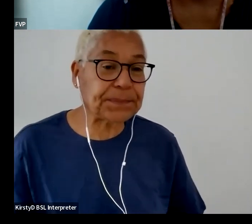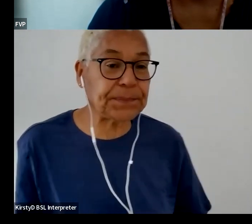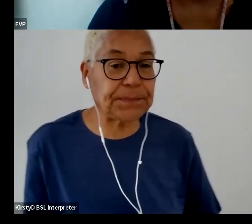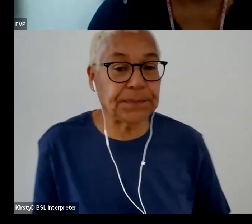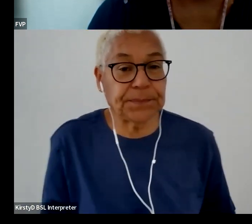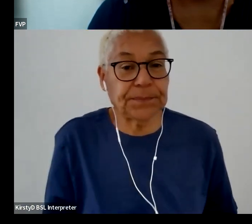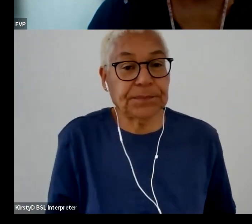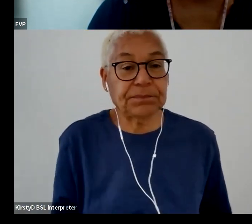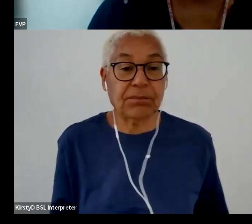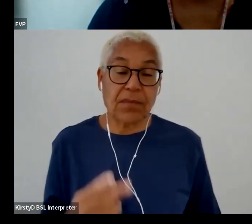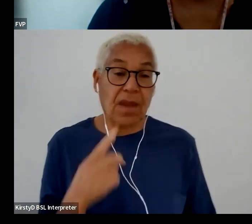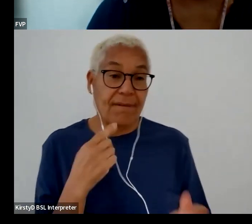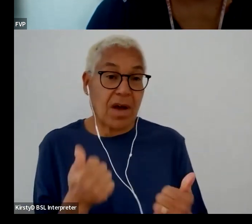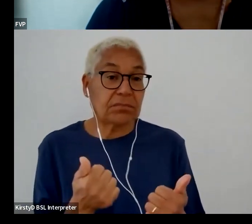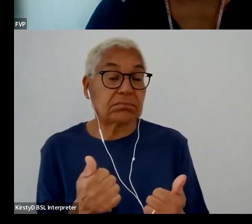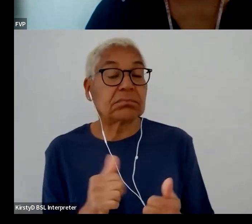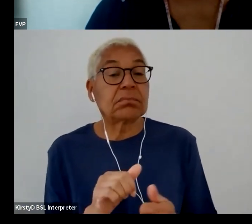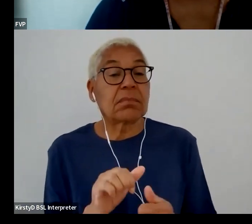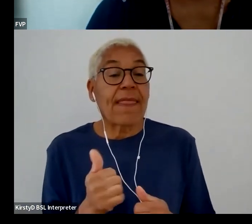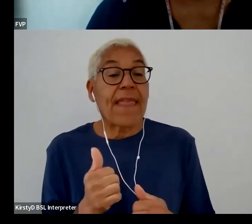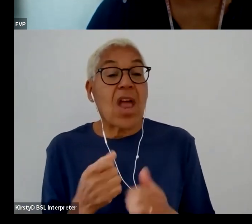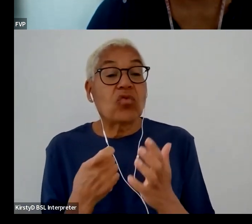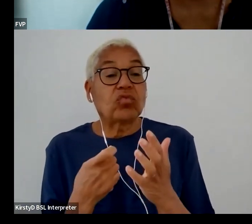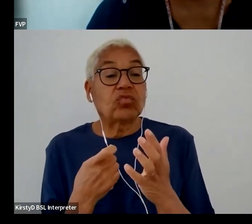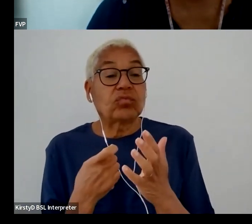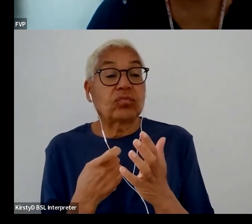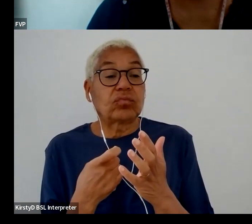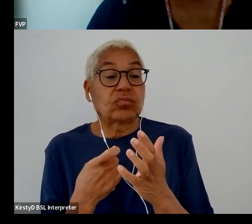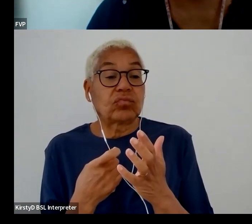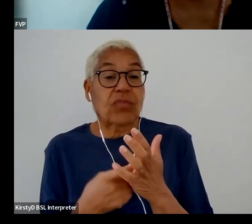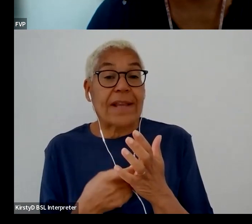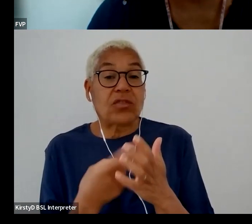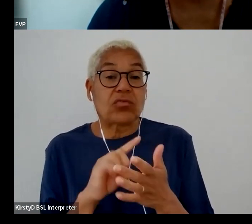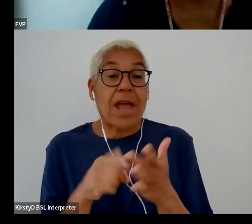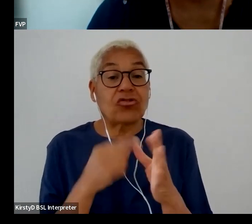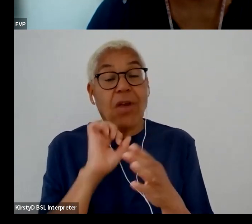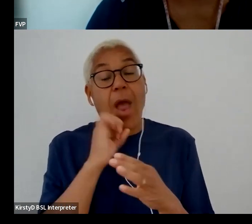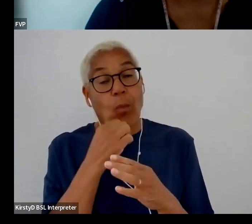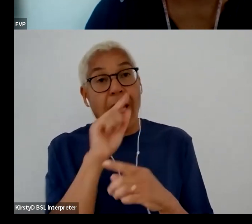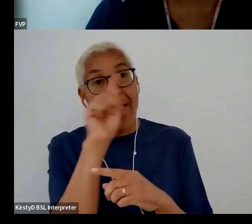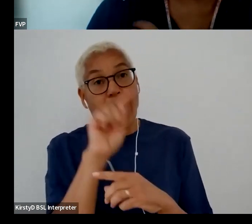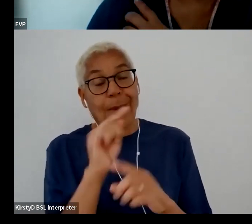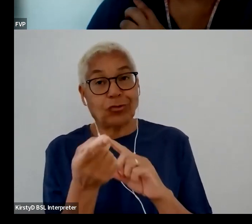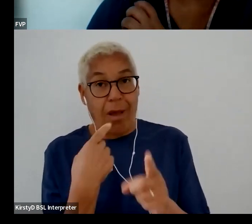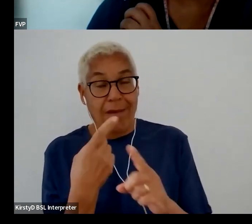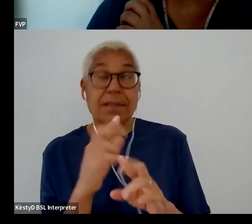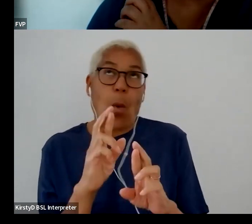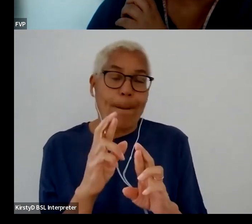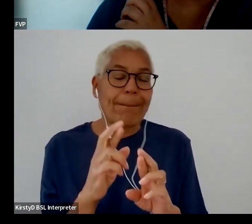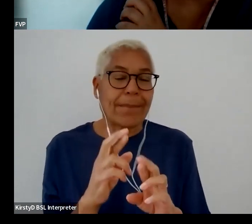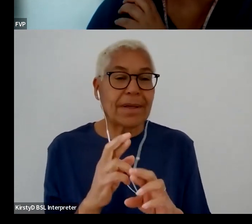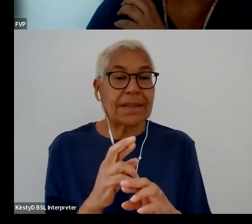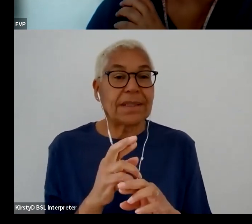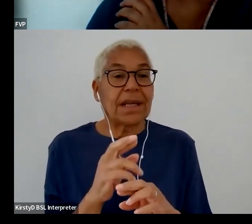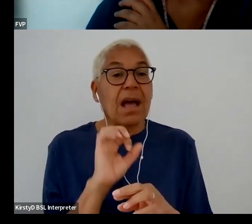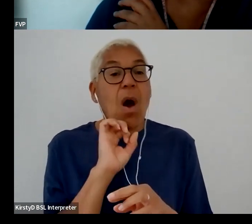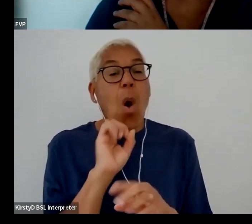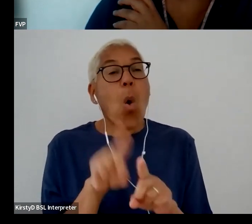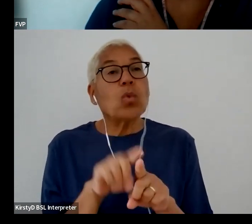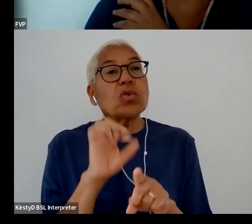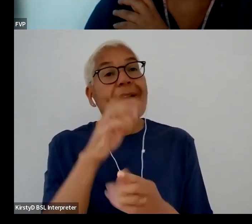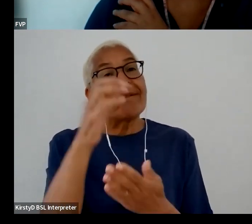Yeah, that's fine. And then Rachel, Rachel and Jane will answer the questions. I hope there is a feedback